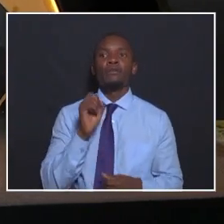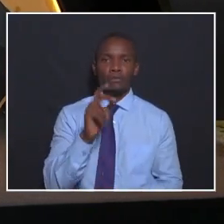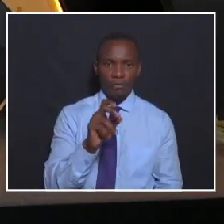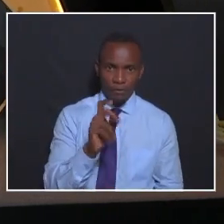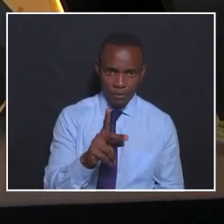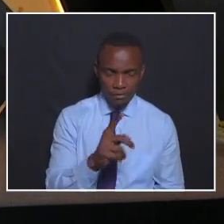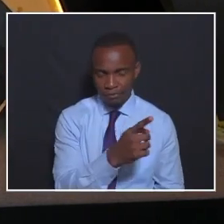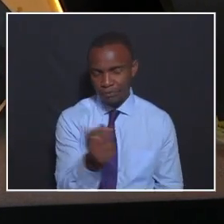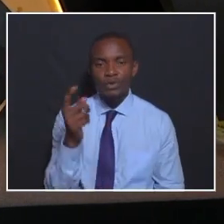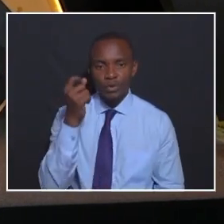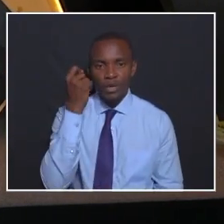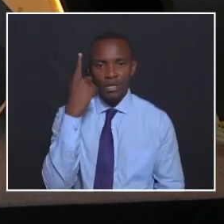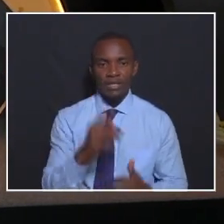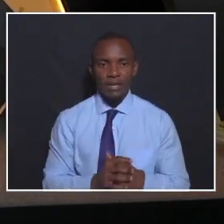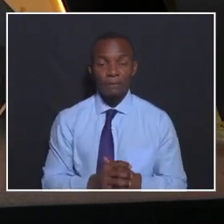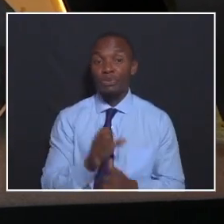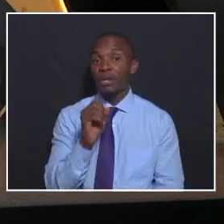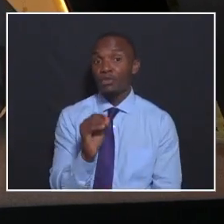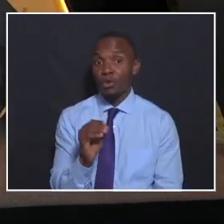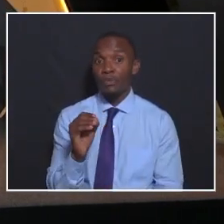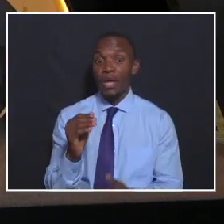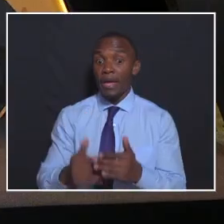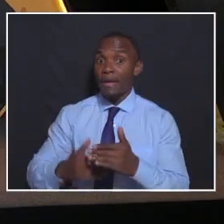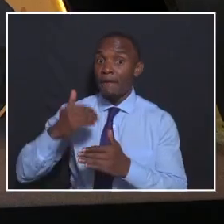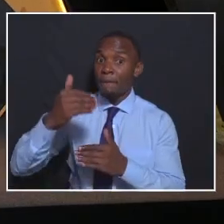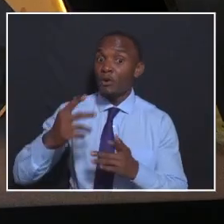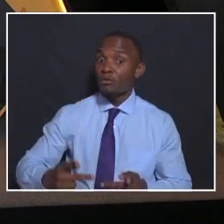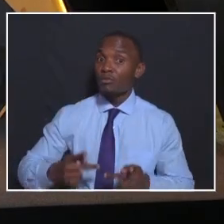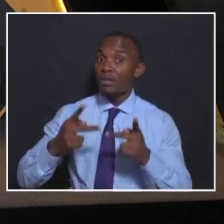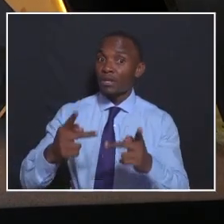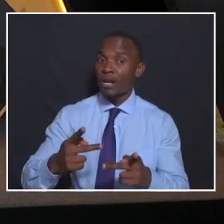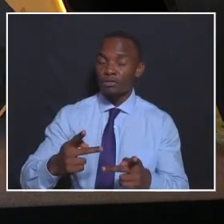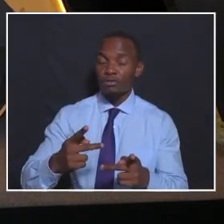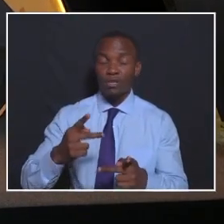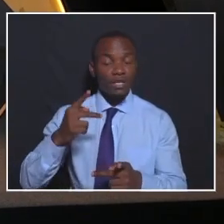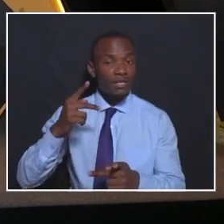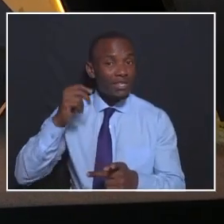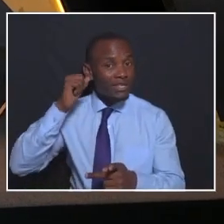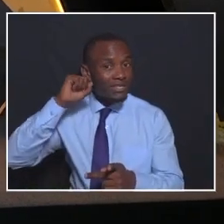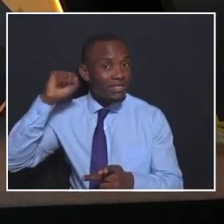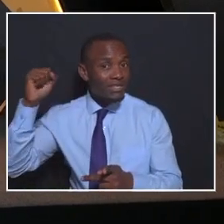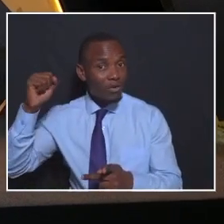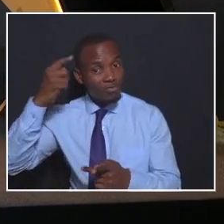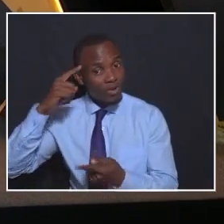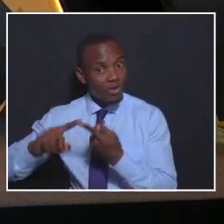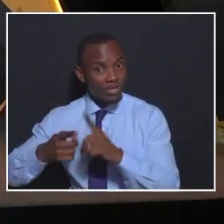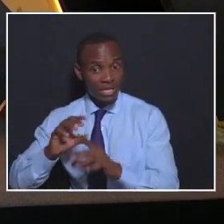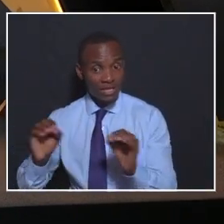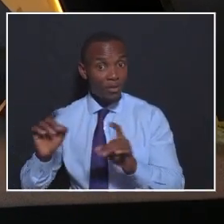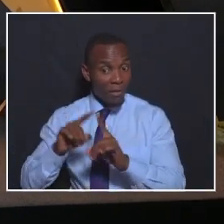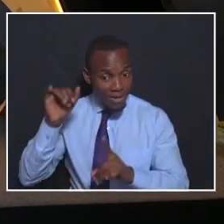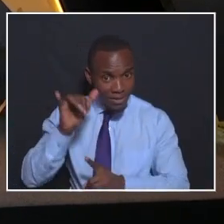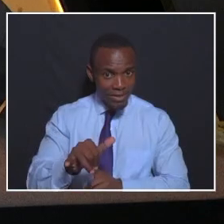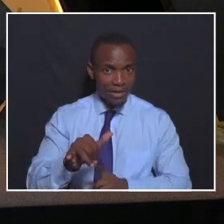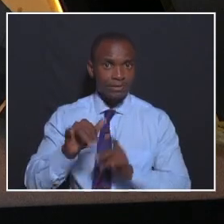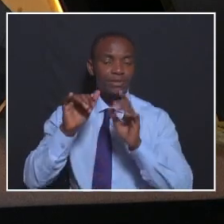understand what post-production is. So in post-production, sound is not considered, and yet that's where sound is actually made. And most of what